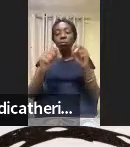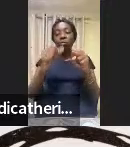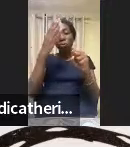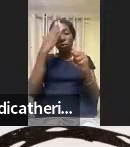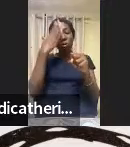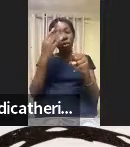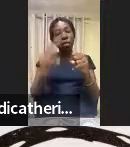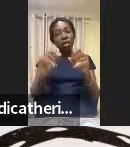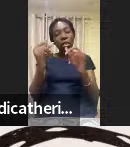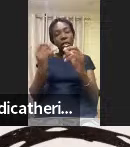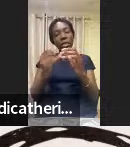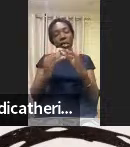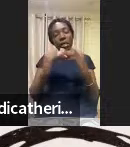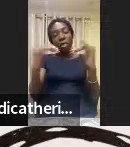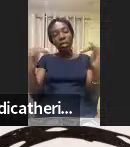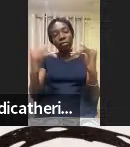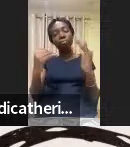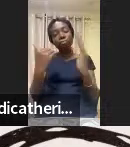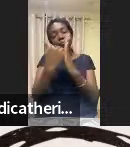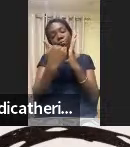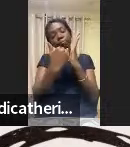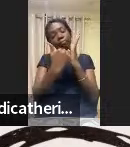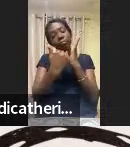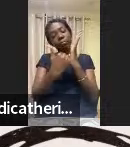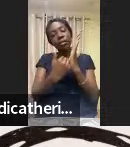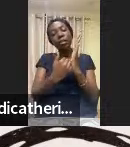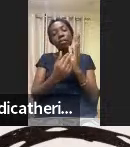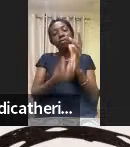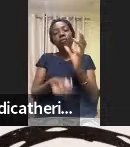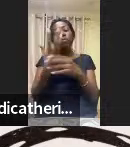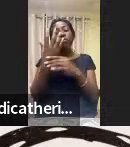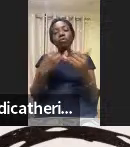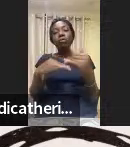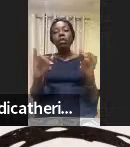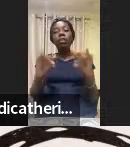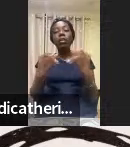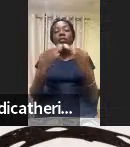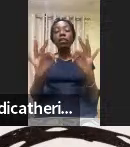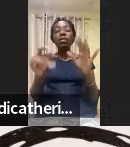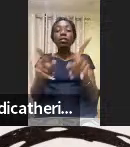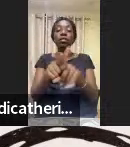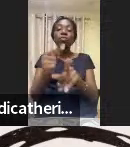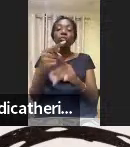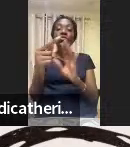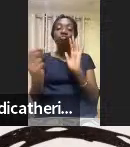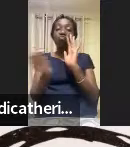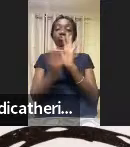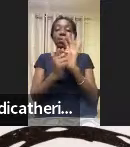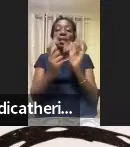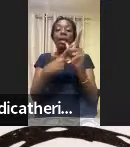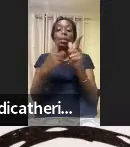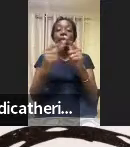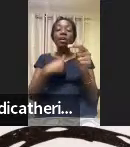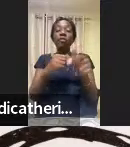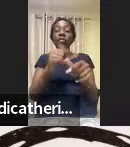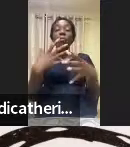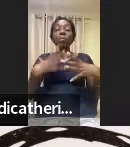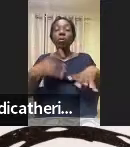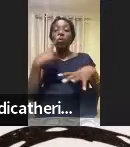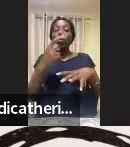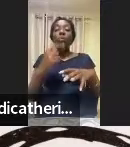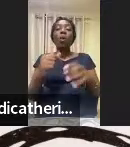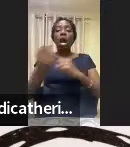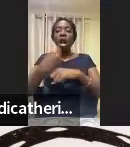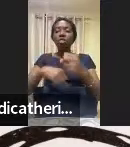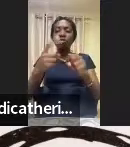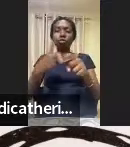of all the free forums that they can do online. There are some of them, they can even do it from home. Some of them, you do it on your